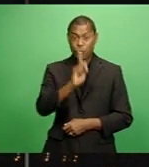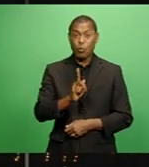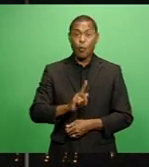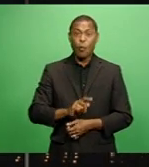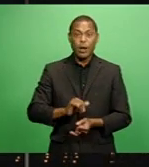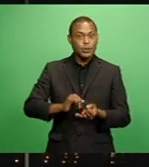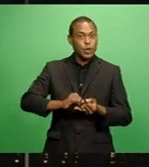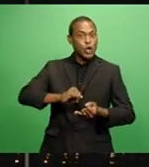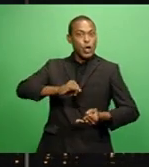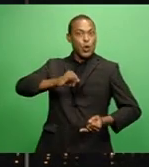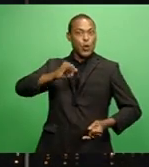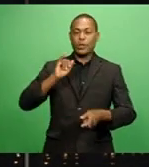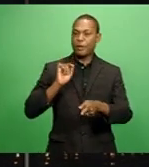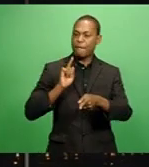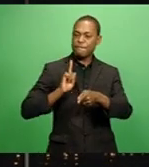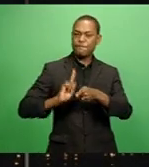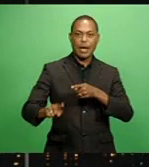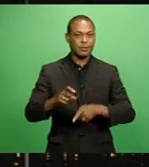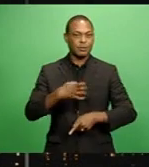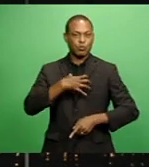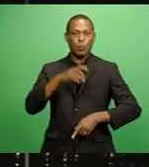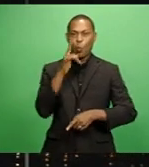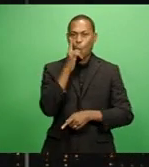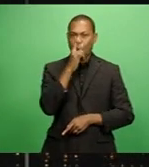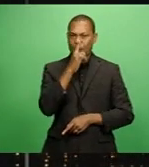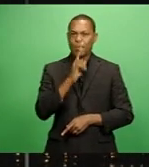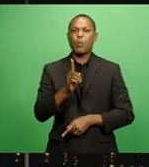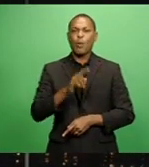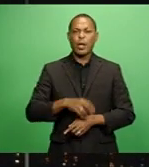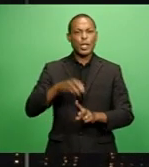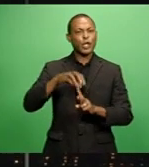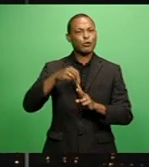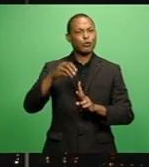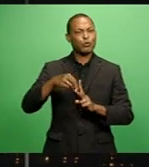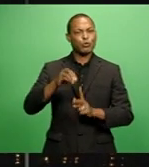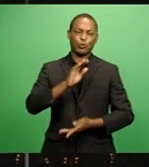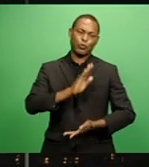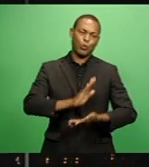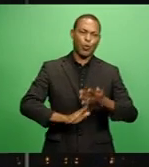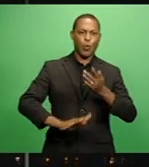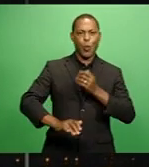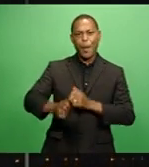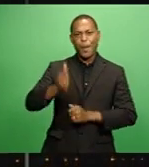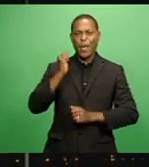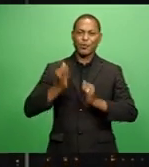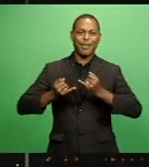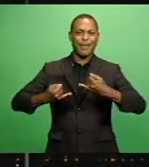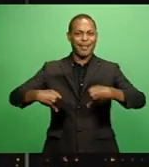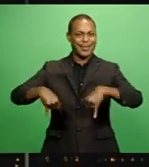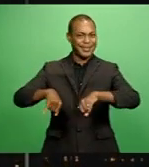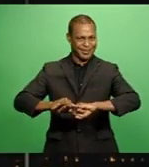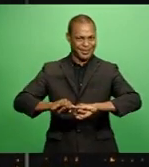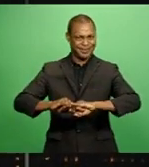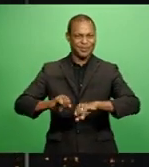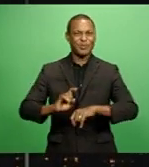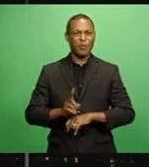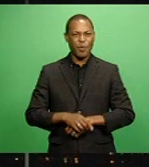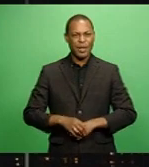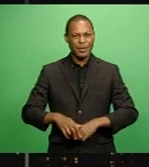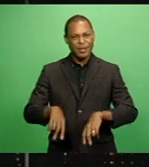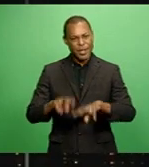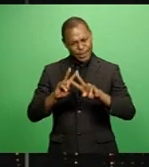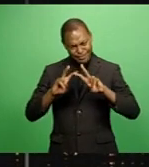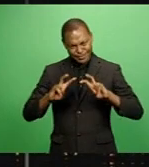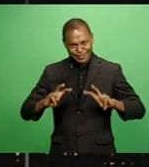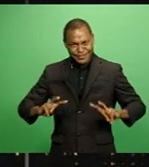increasing rapidly as more people in the urban areas are choosing to permanently shift back to the island. A recent survey has revealed